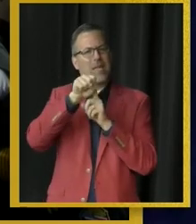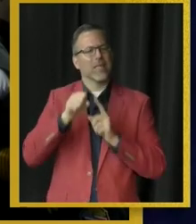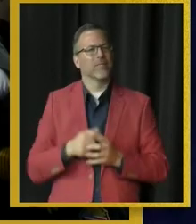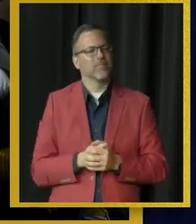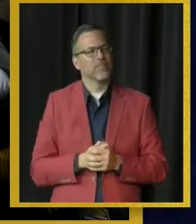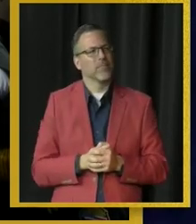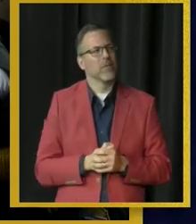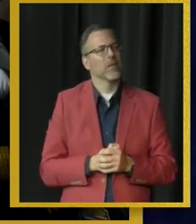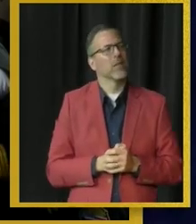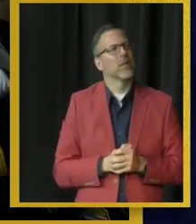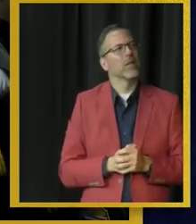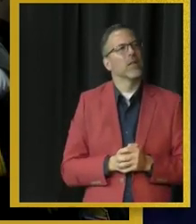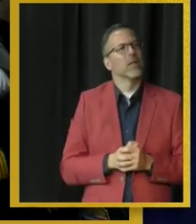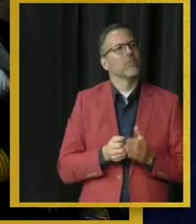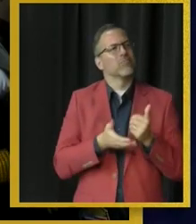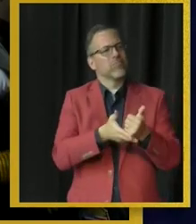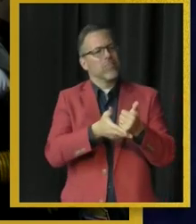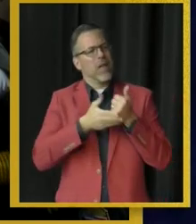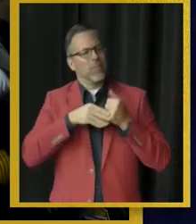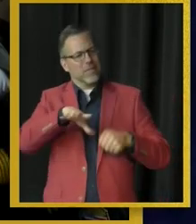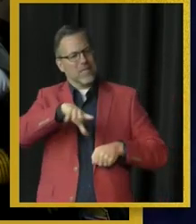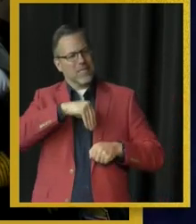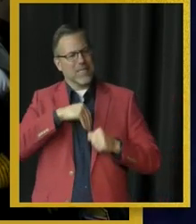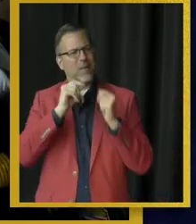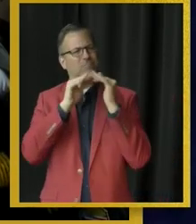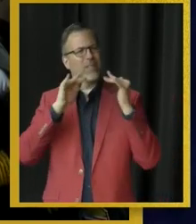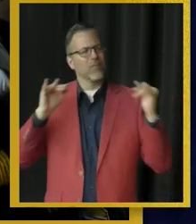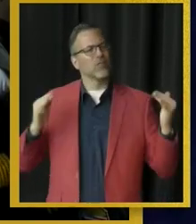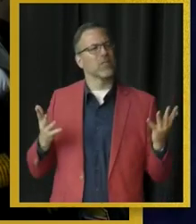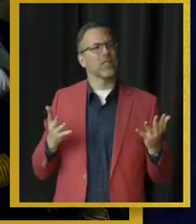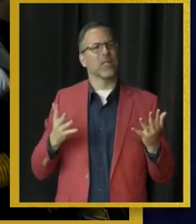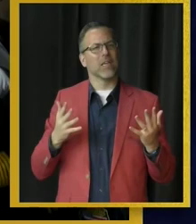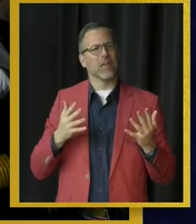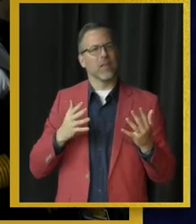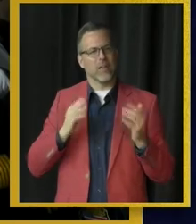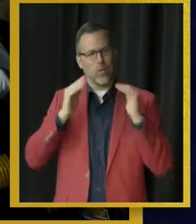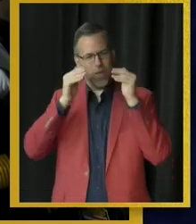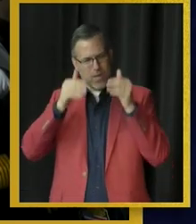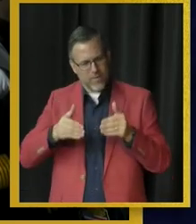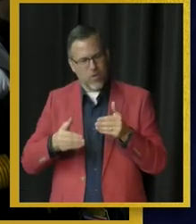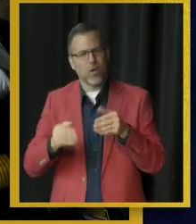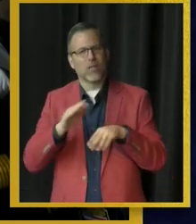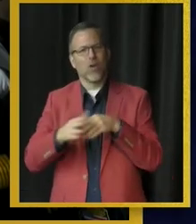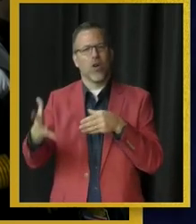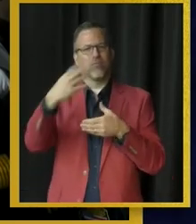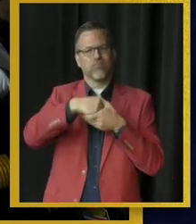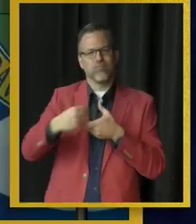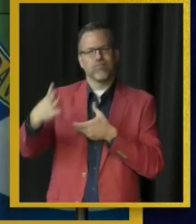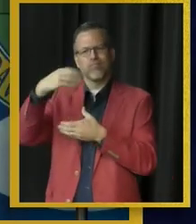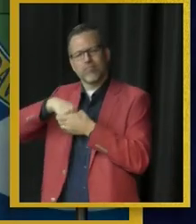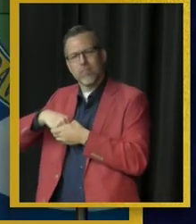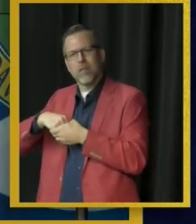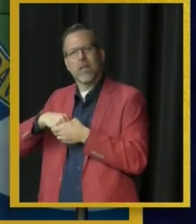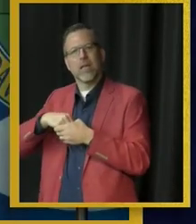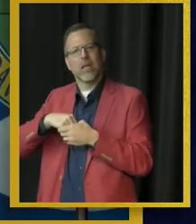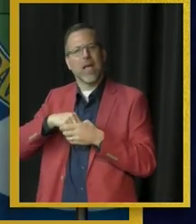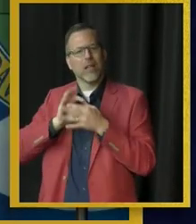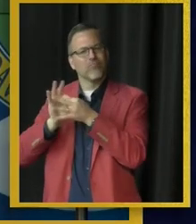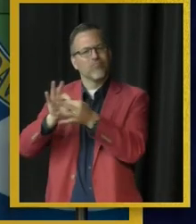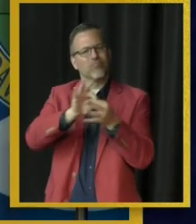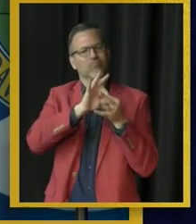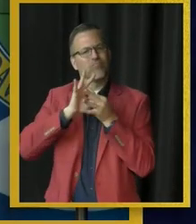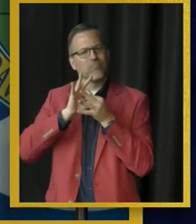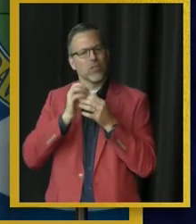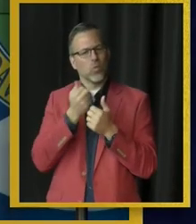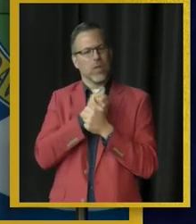us embrace the beauty of diversity, to dedicate ourselves to inclusivity, and to seek unity as we love our neighbors